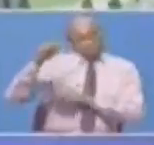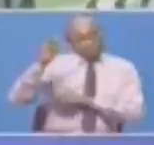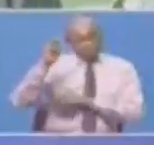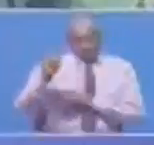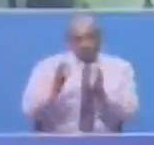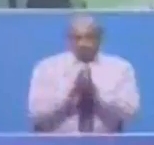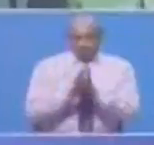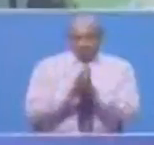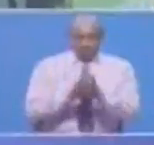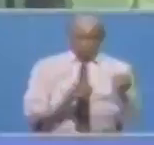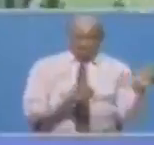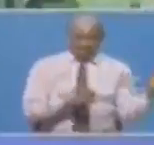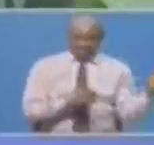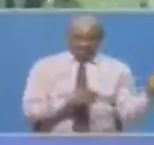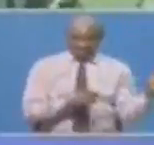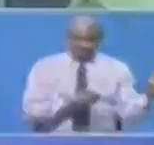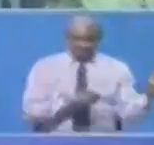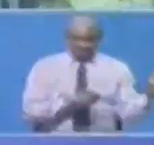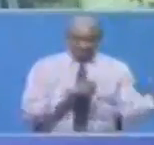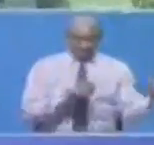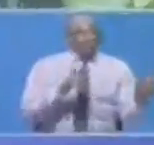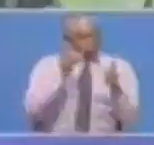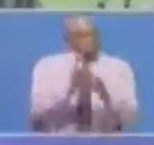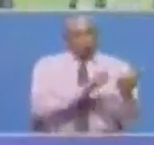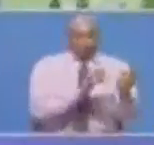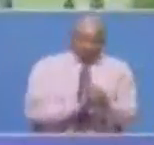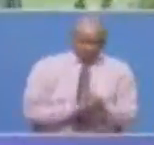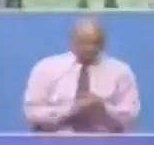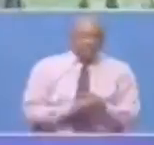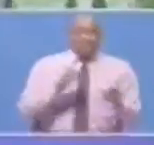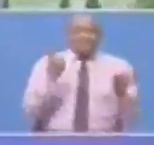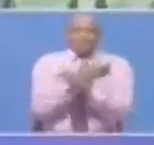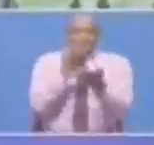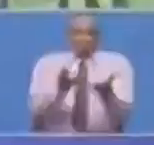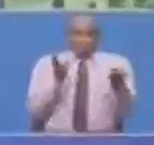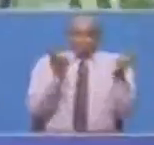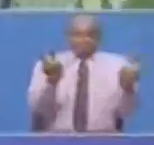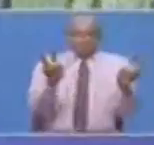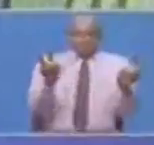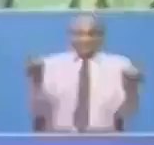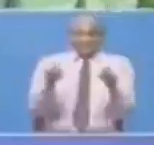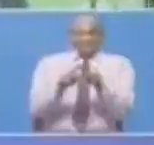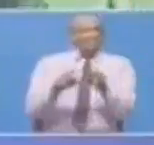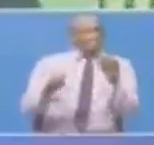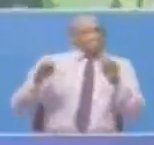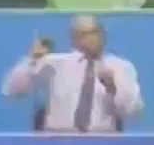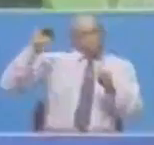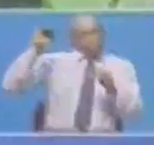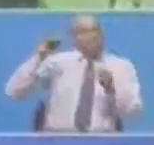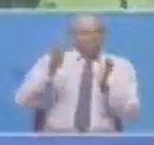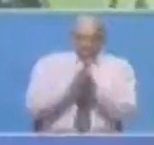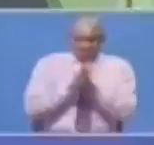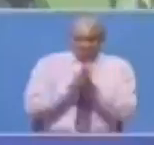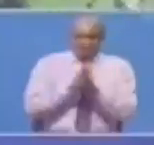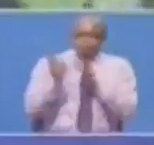this one on my left is not genetically modified. And the difference are like day and night, with this